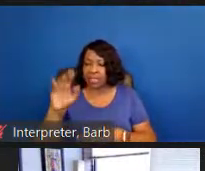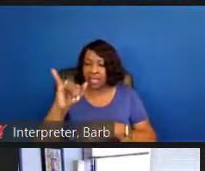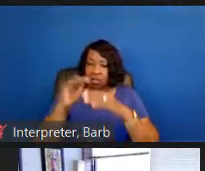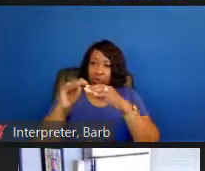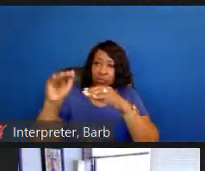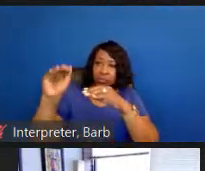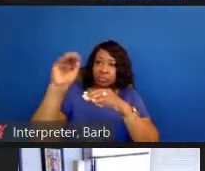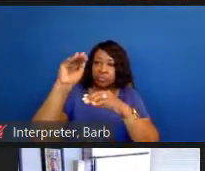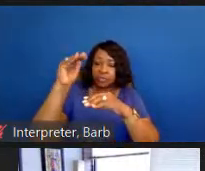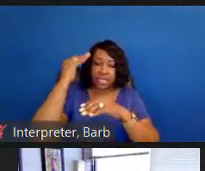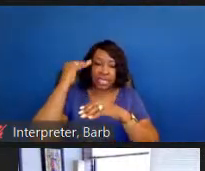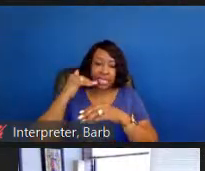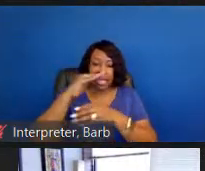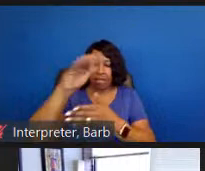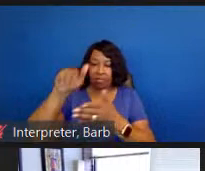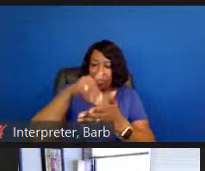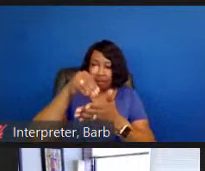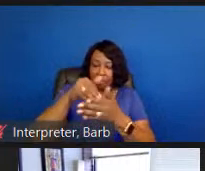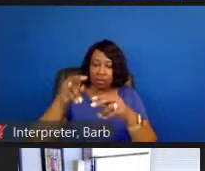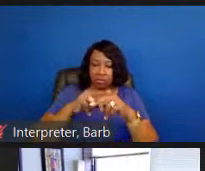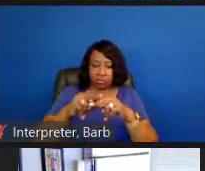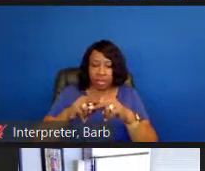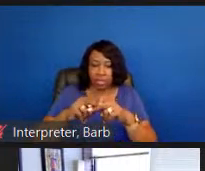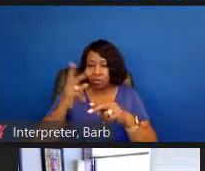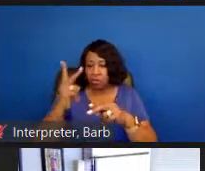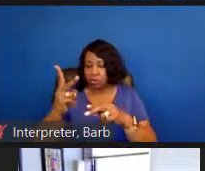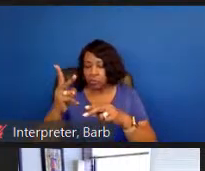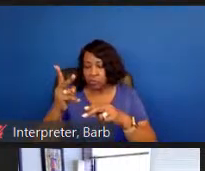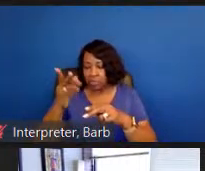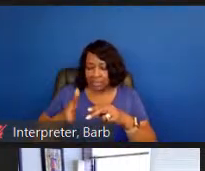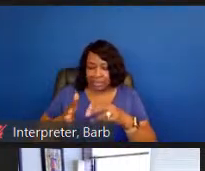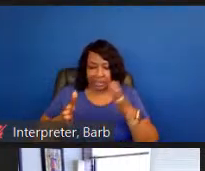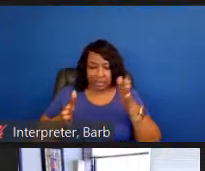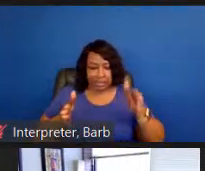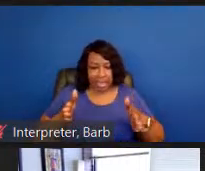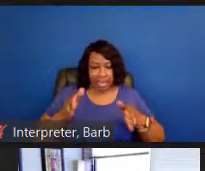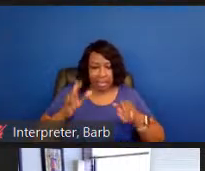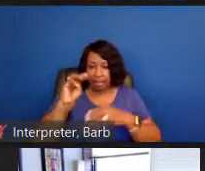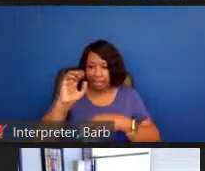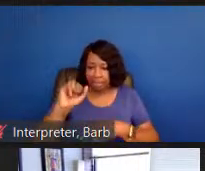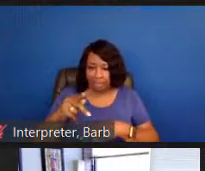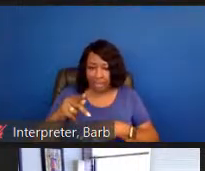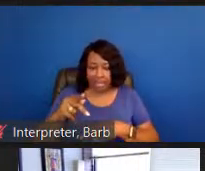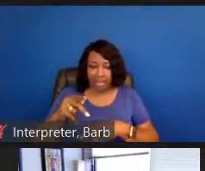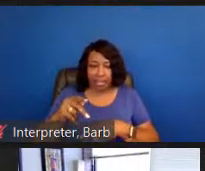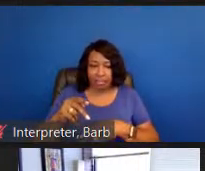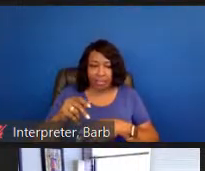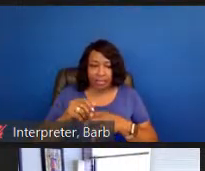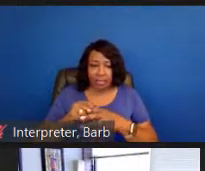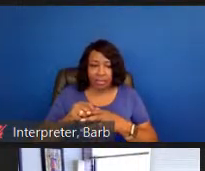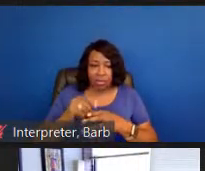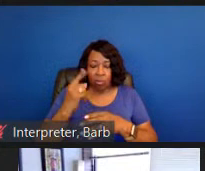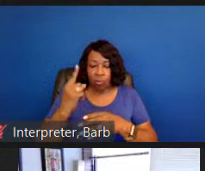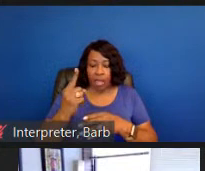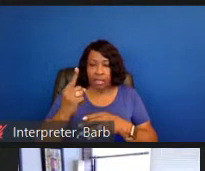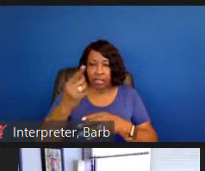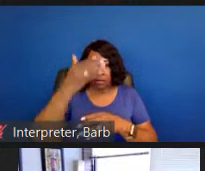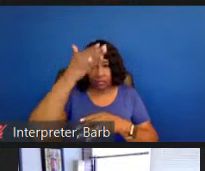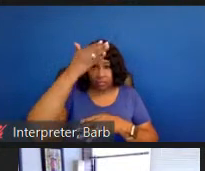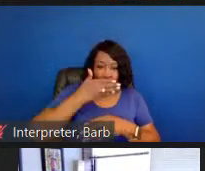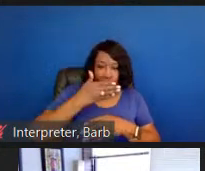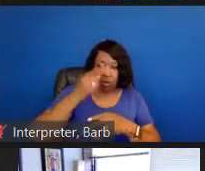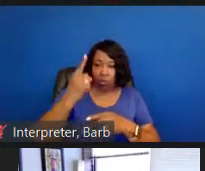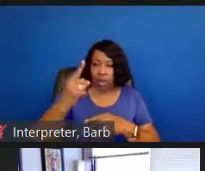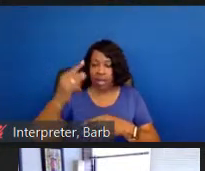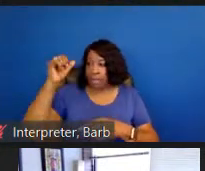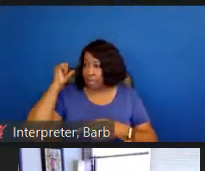the middle of the train. So it's a two-sided map. So one sign is it's facing forward and one's facing back. So